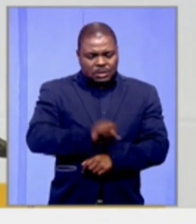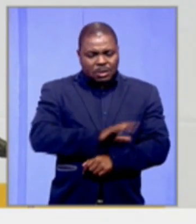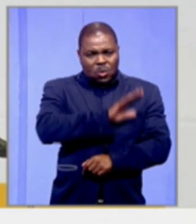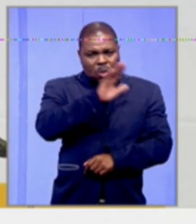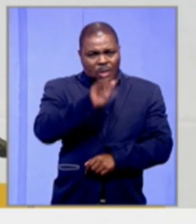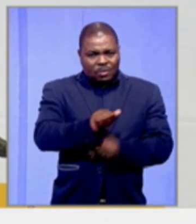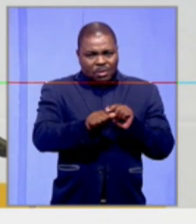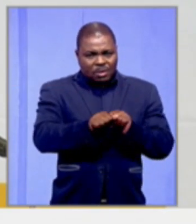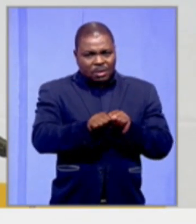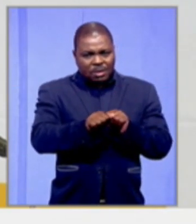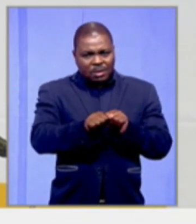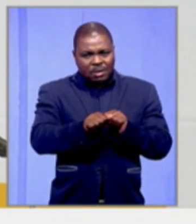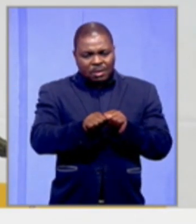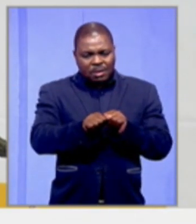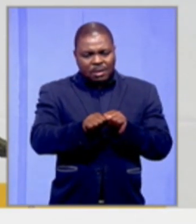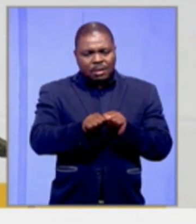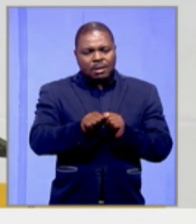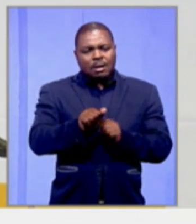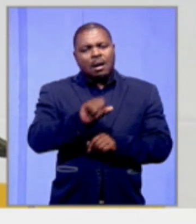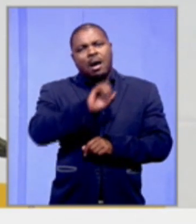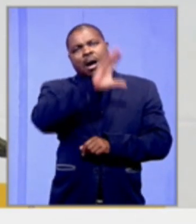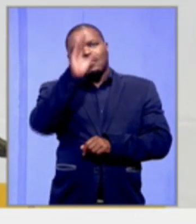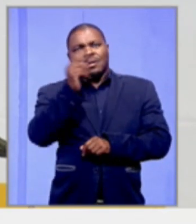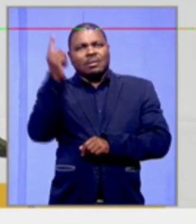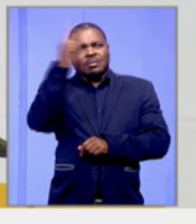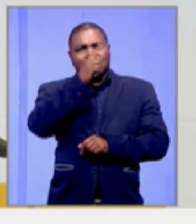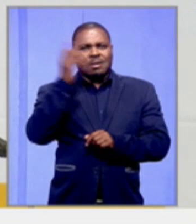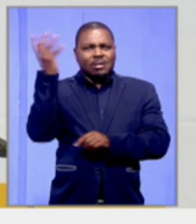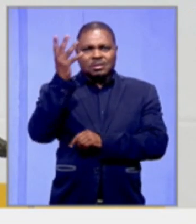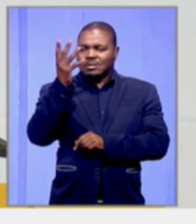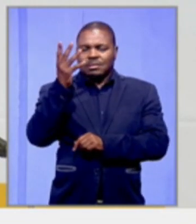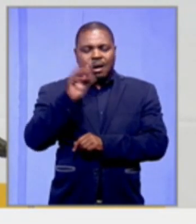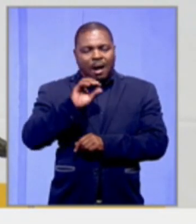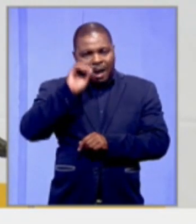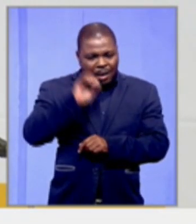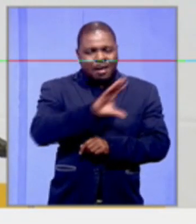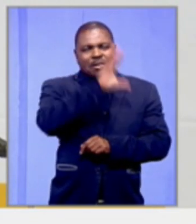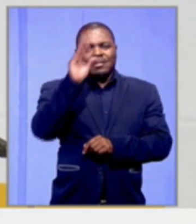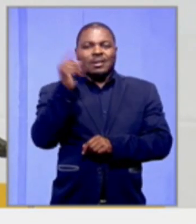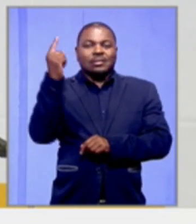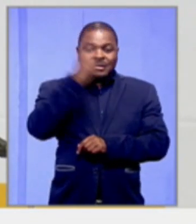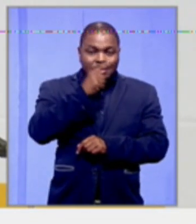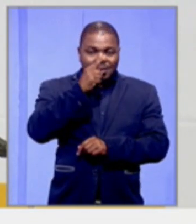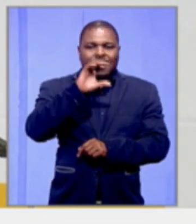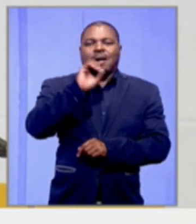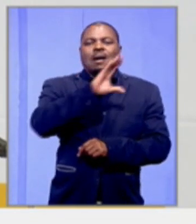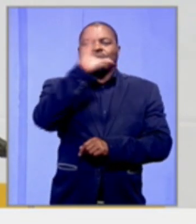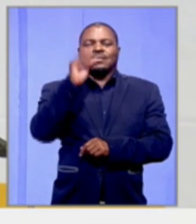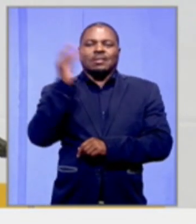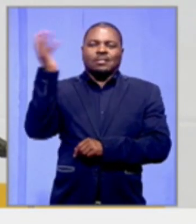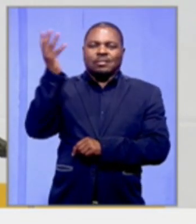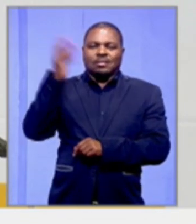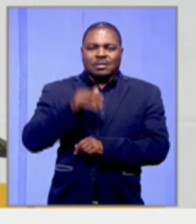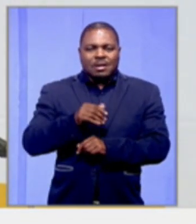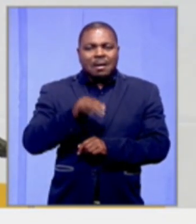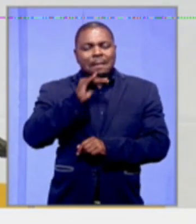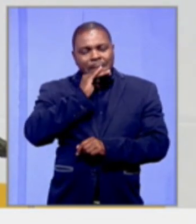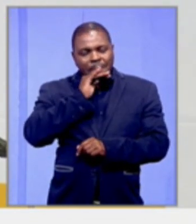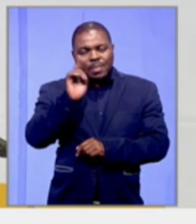Africa Day lecture. It's an African Africa Day lecture. and therefore must